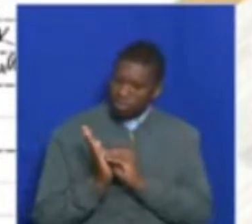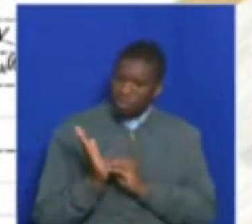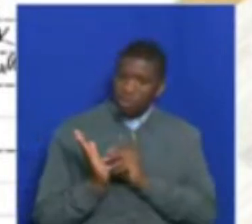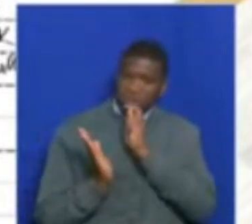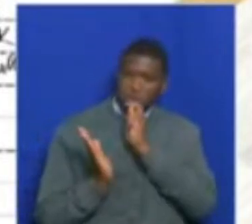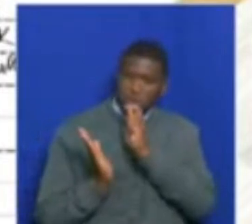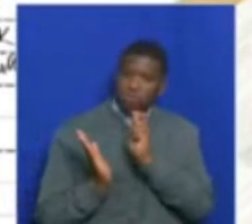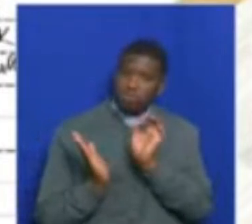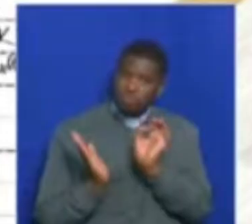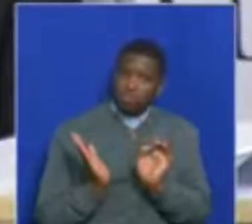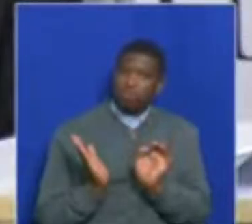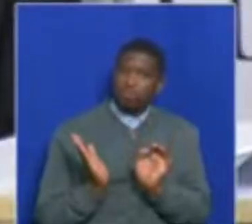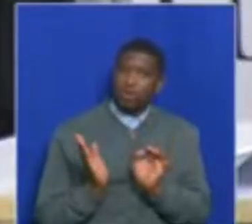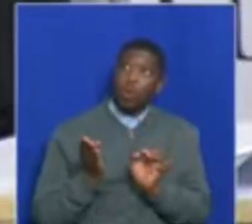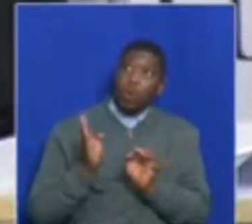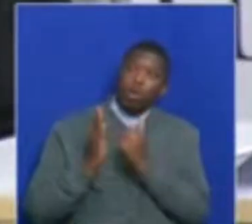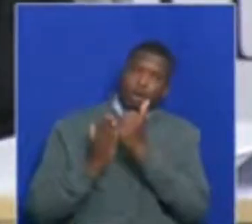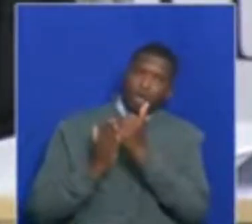me God.